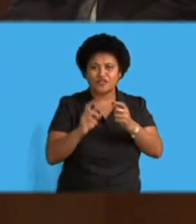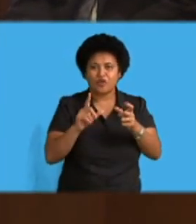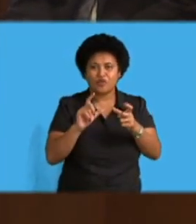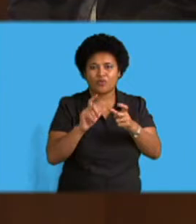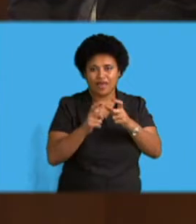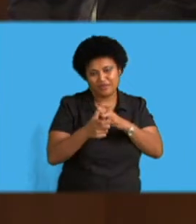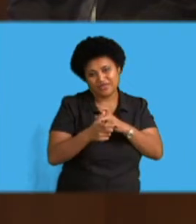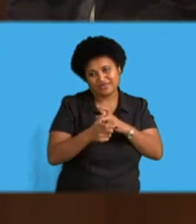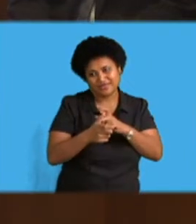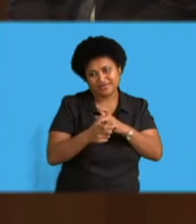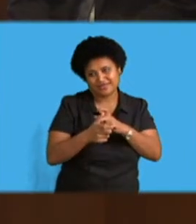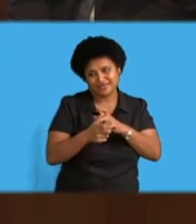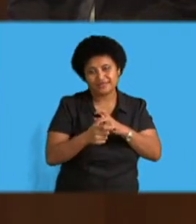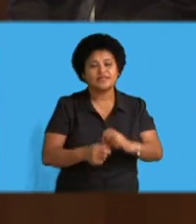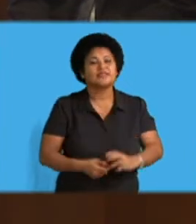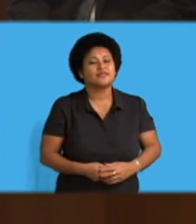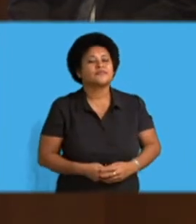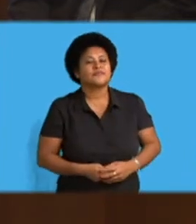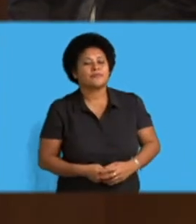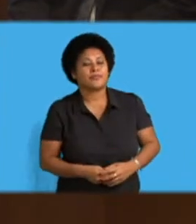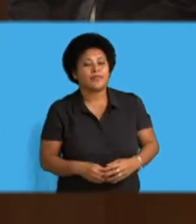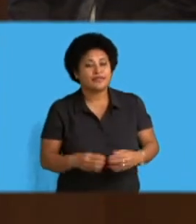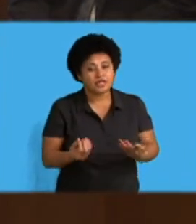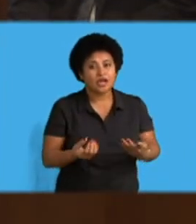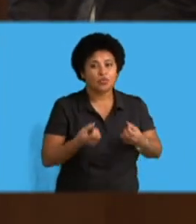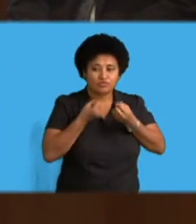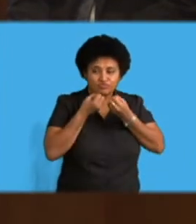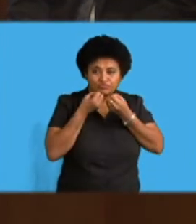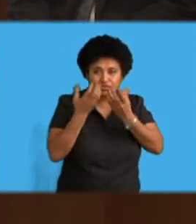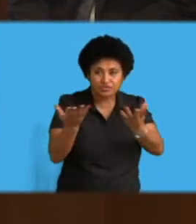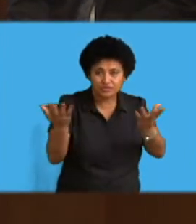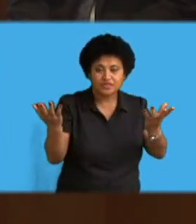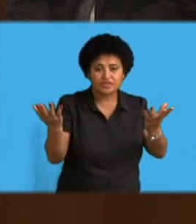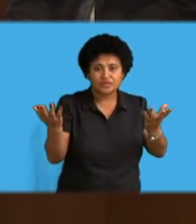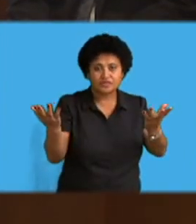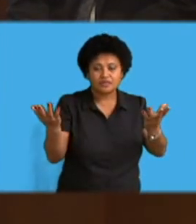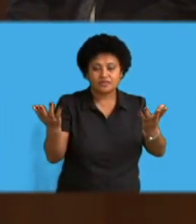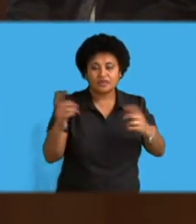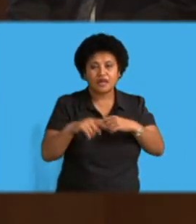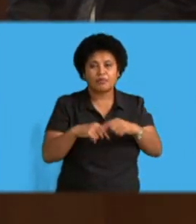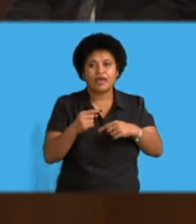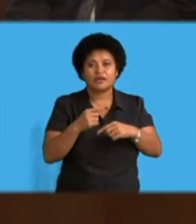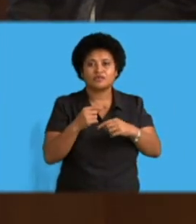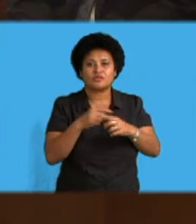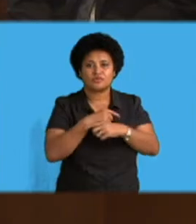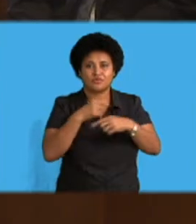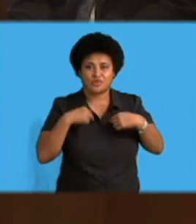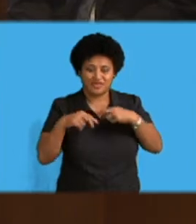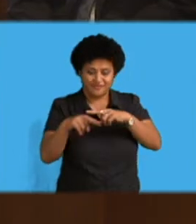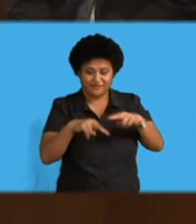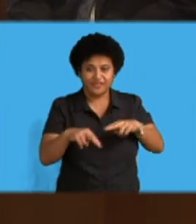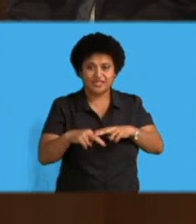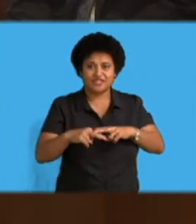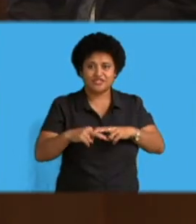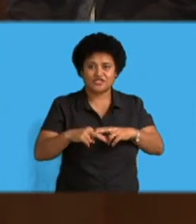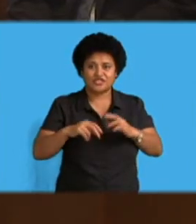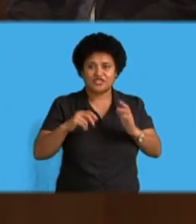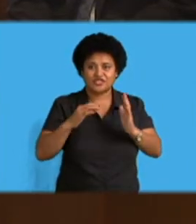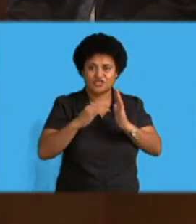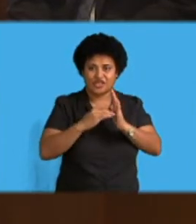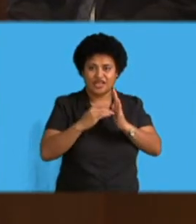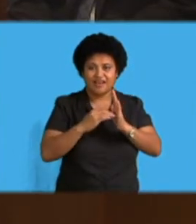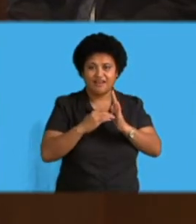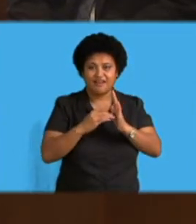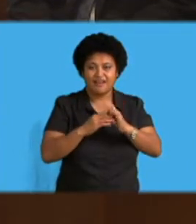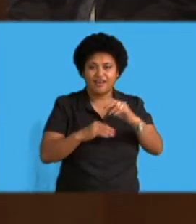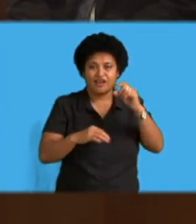one. Honourable Deputy Speaker, we also informed them of Fiji's preparation for COP23 presidency to date, including the establishment of the Trust Fund